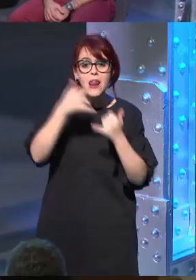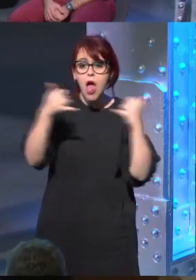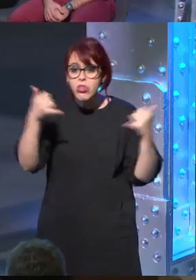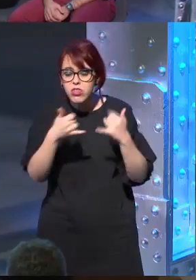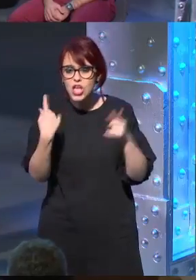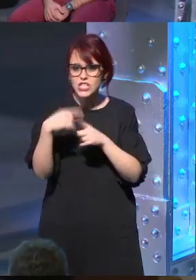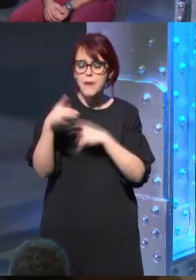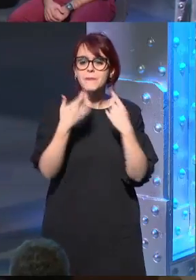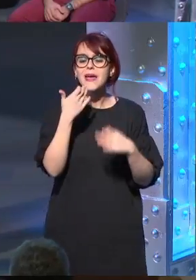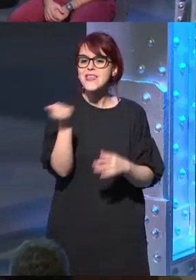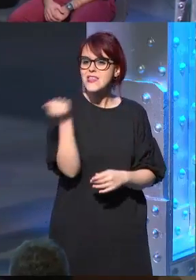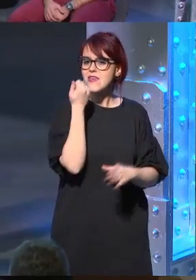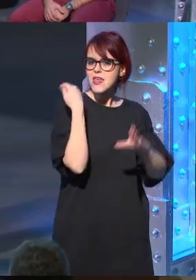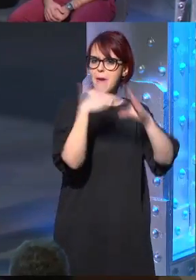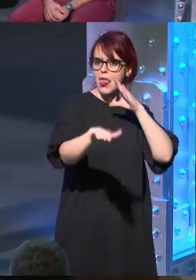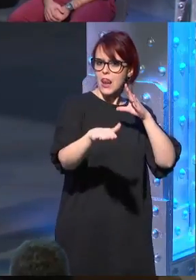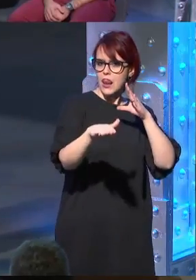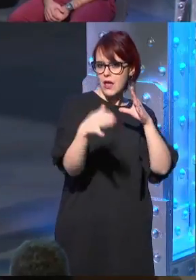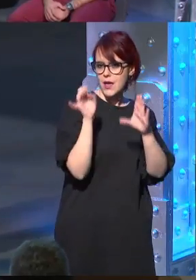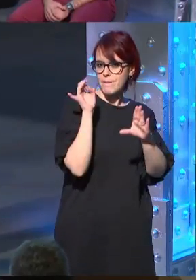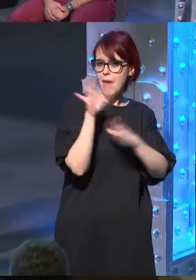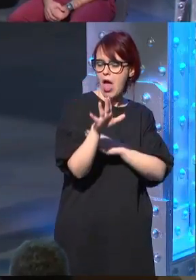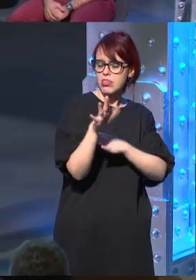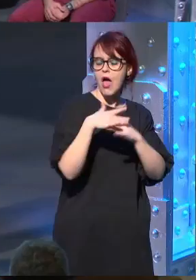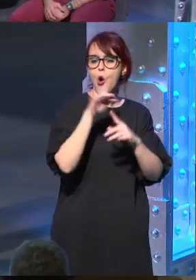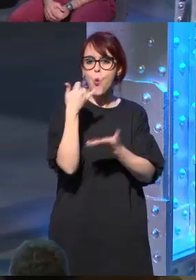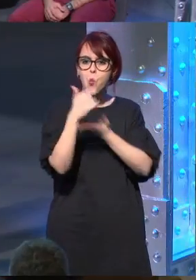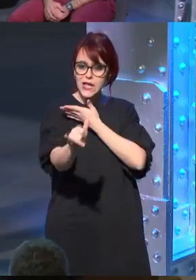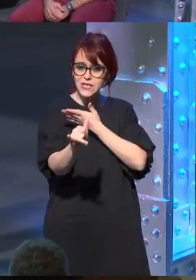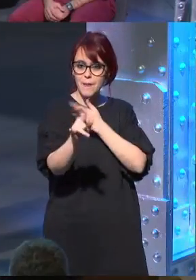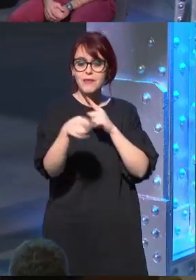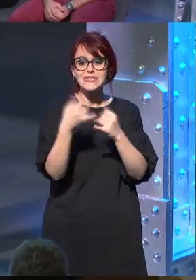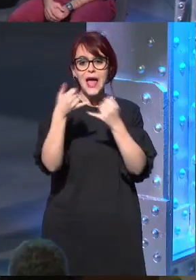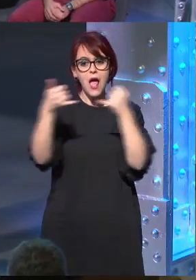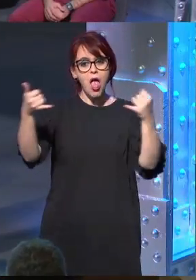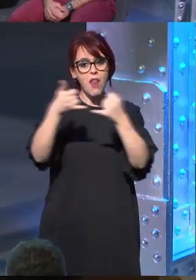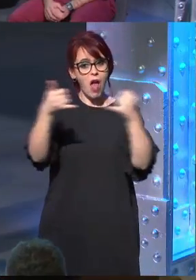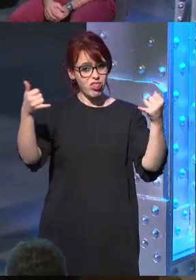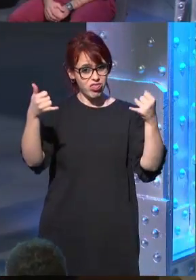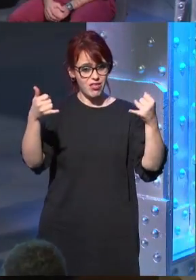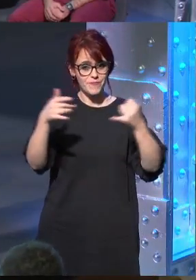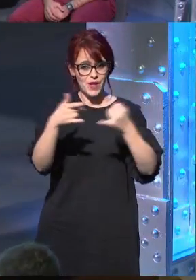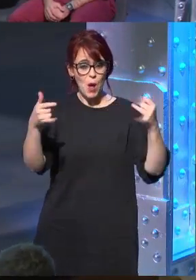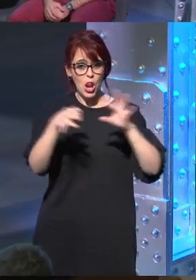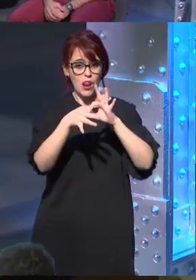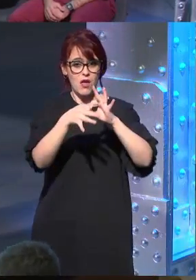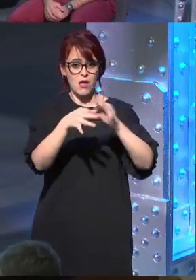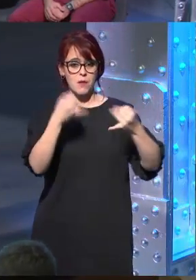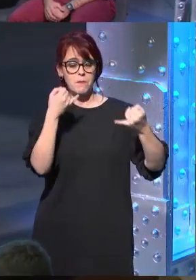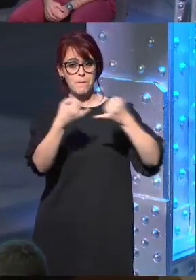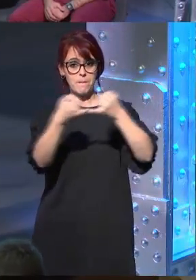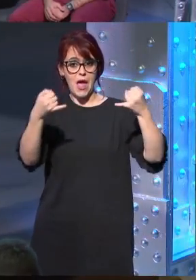or messages that have links to other things. Has